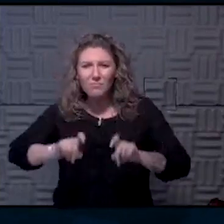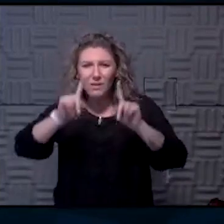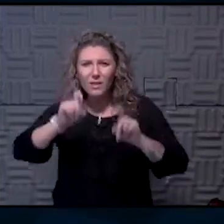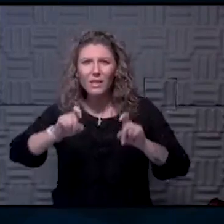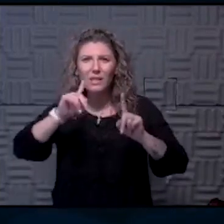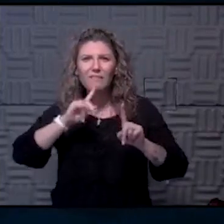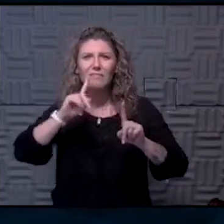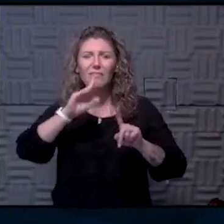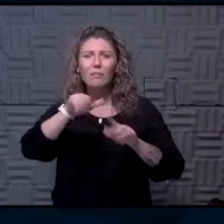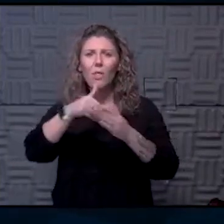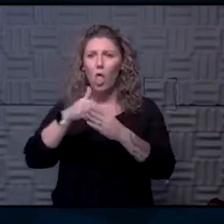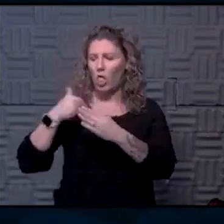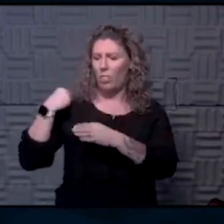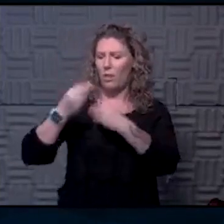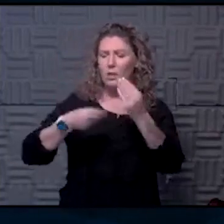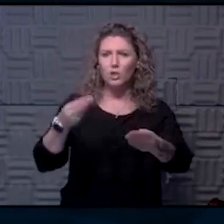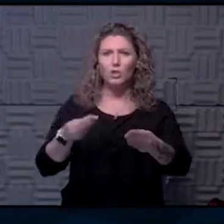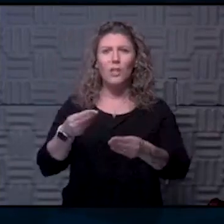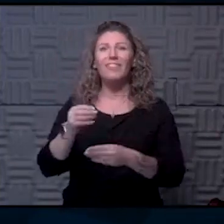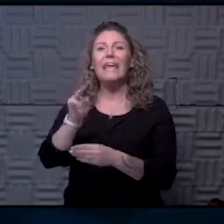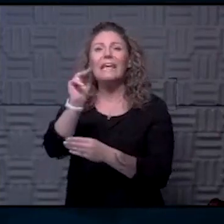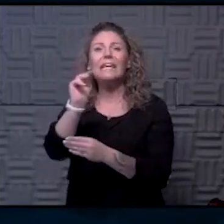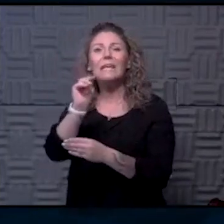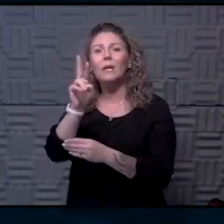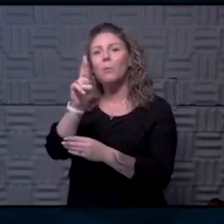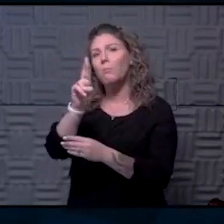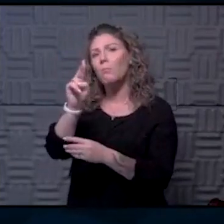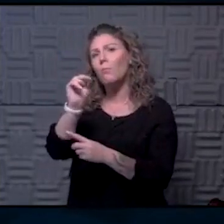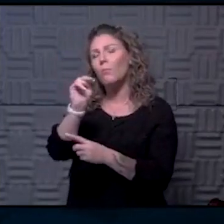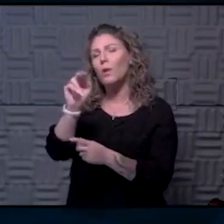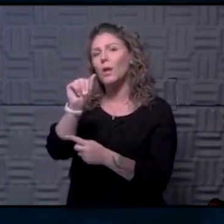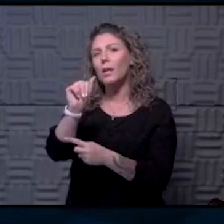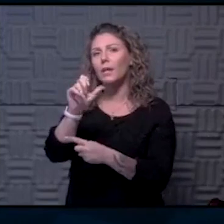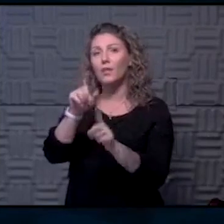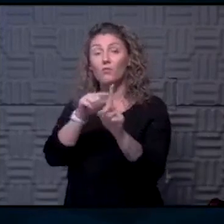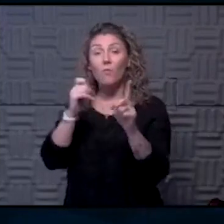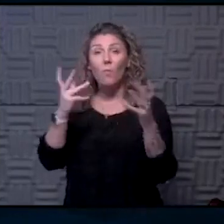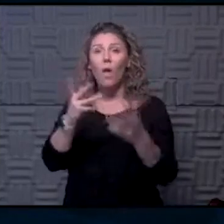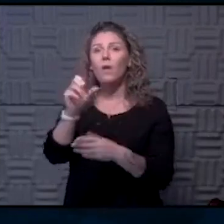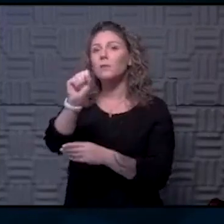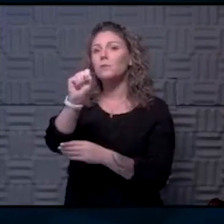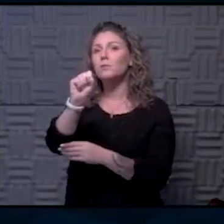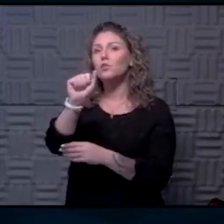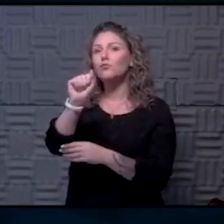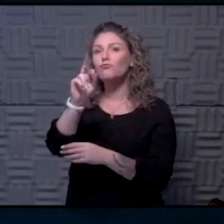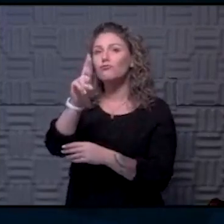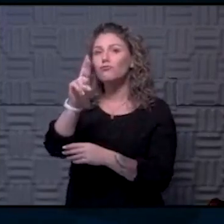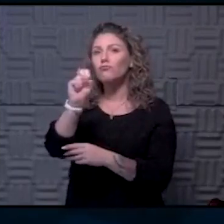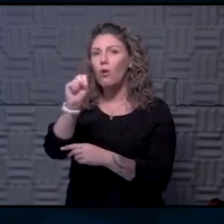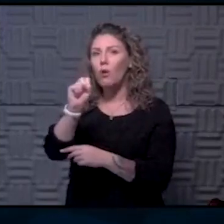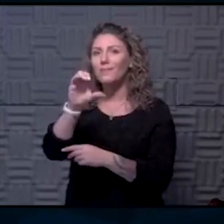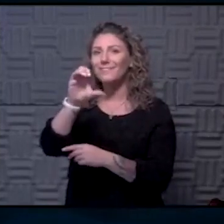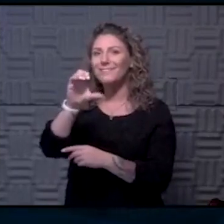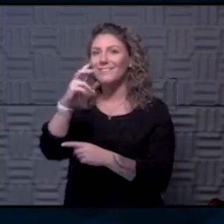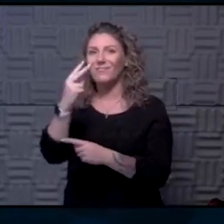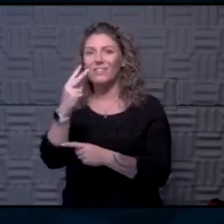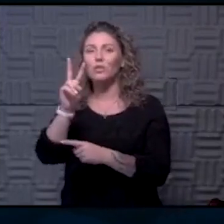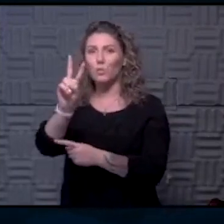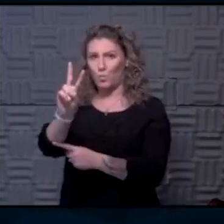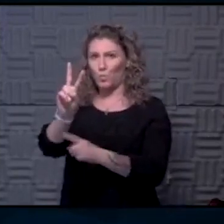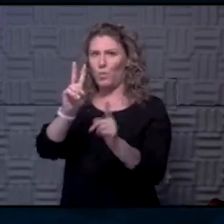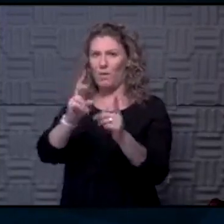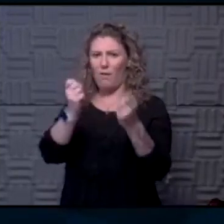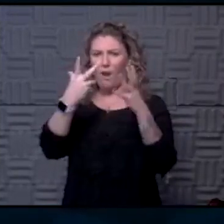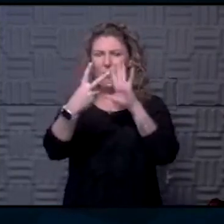genetic information, the mRNA, from the SARS-CoV-2 virus. How many copies can we find in